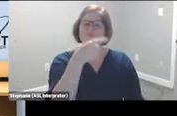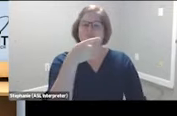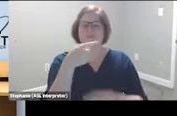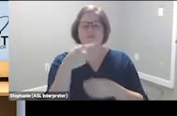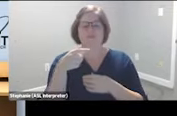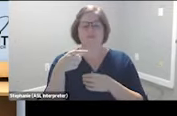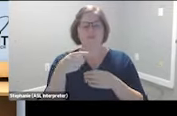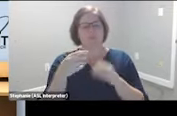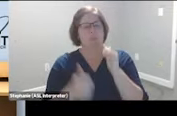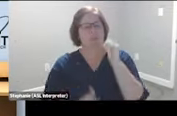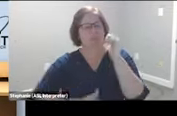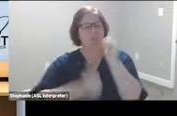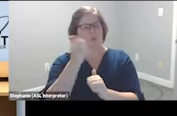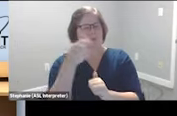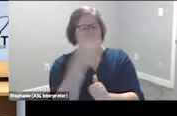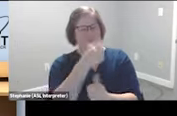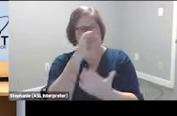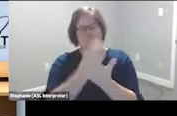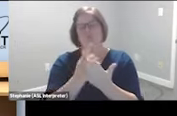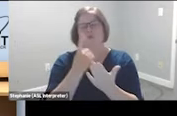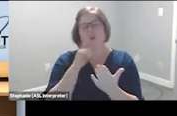pictures are simply images